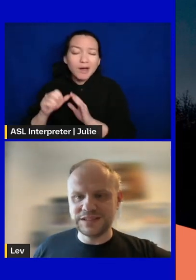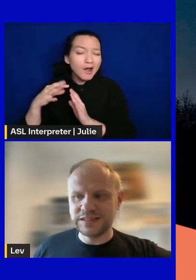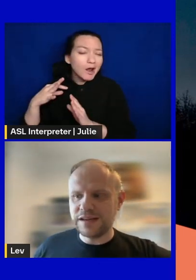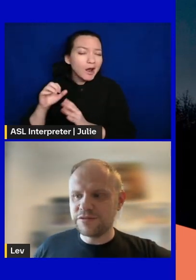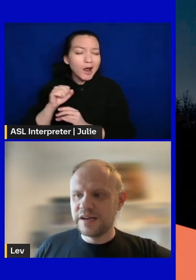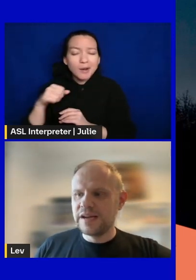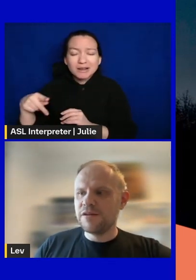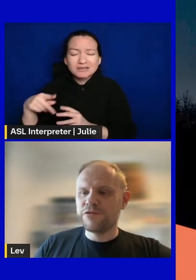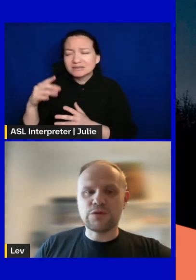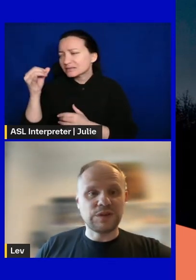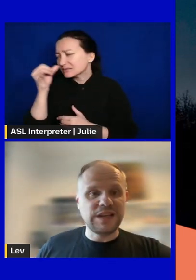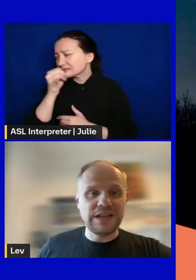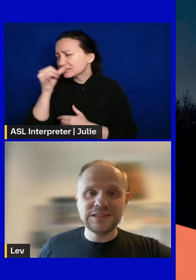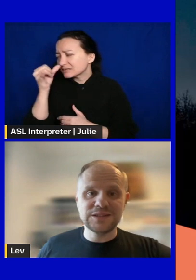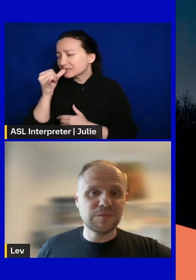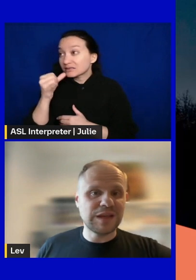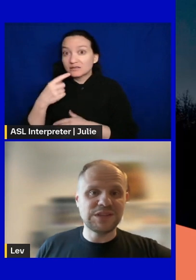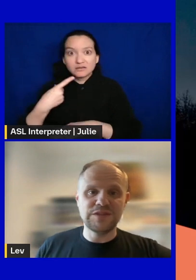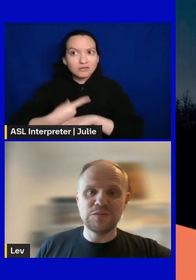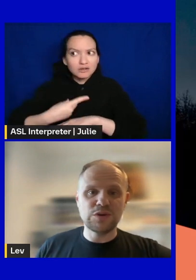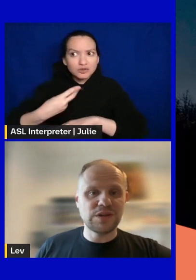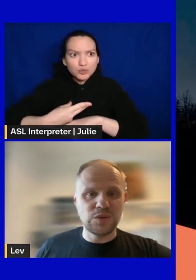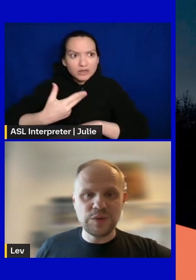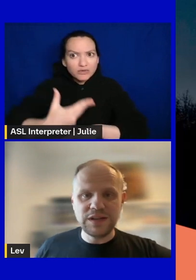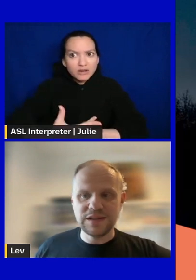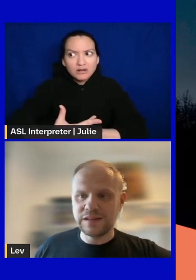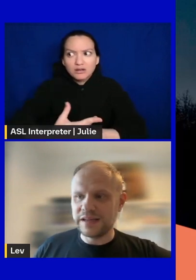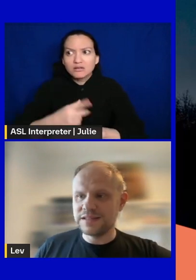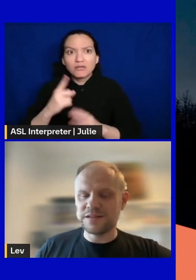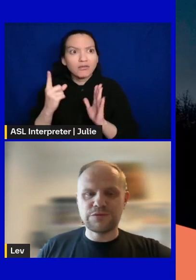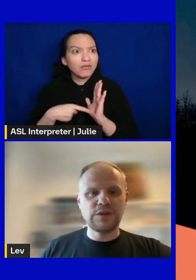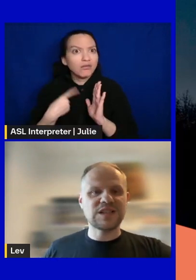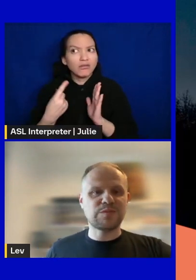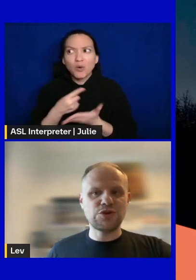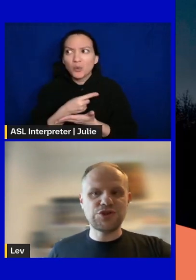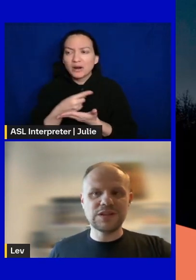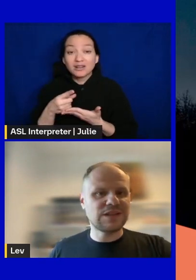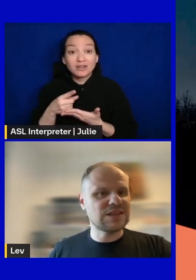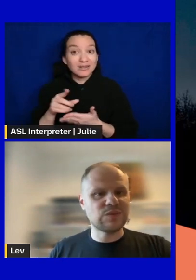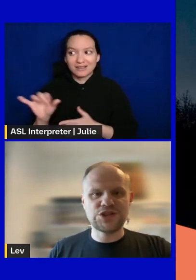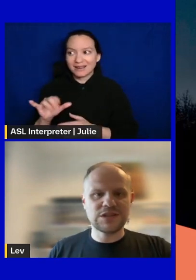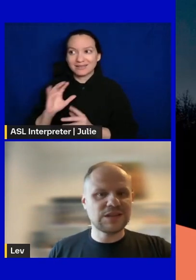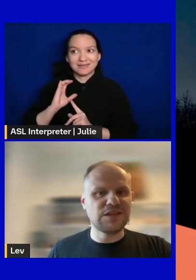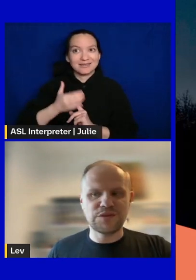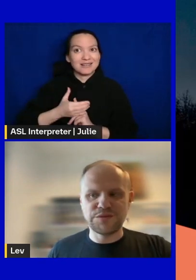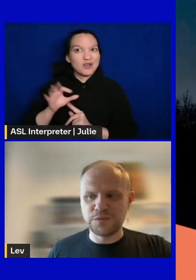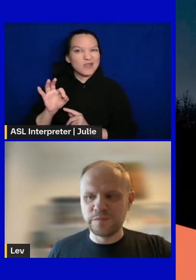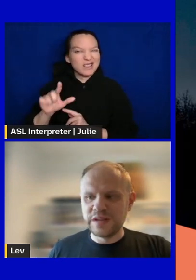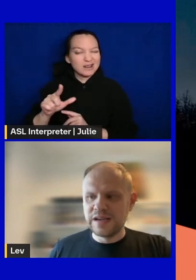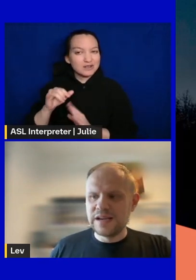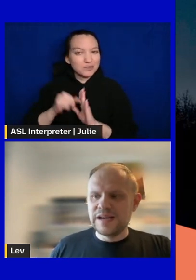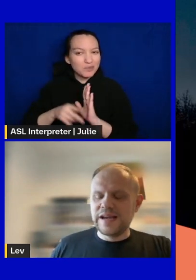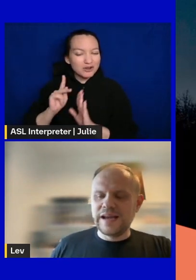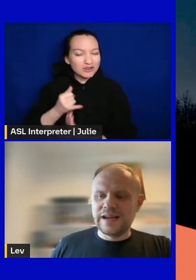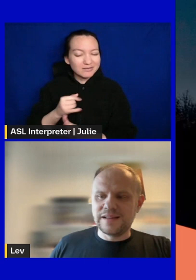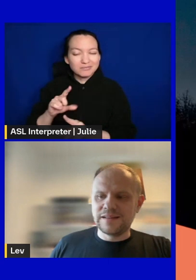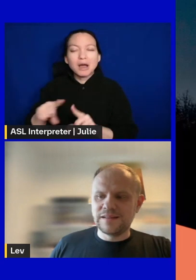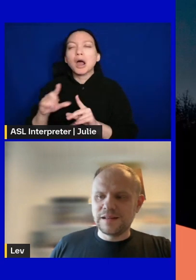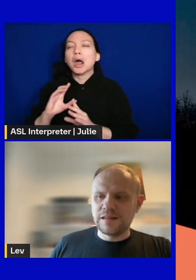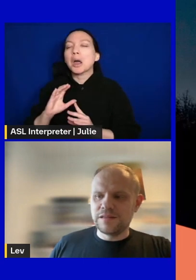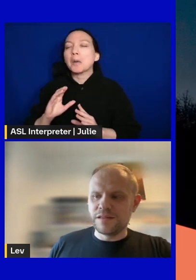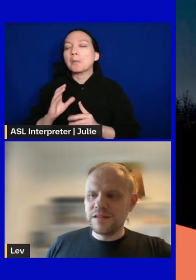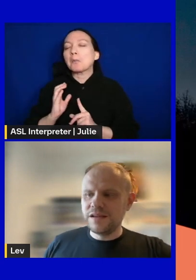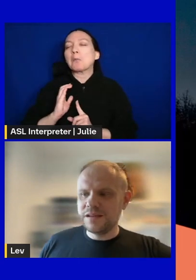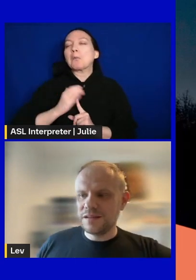of insane stuff for days, sometimes even more than a week, like it's a freelance project, and this was just an interview.